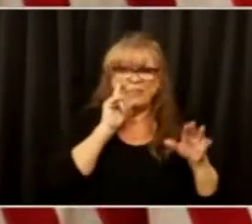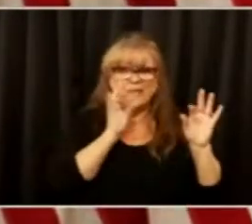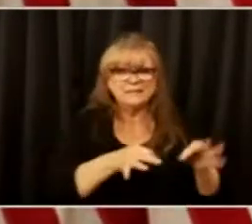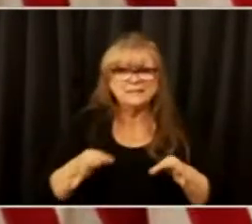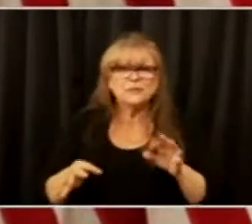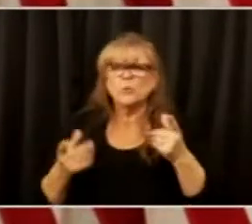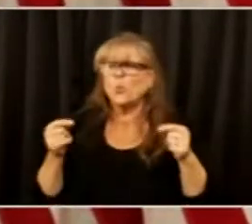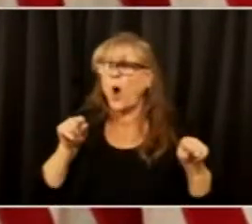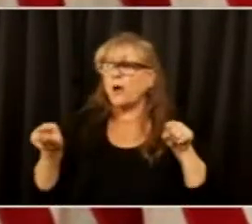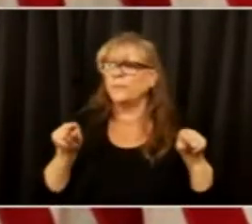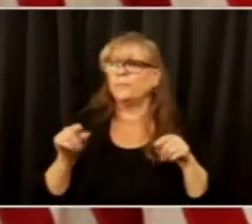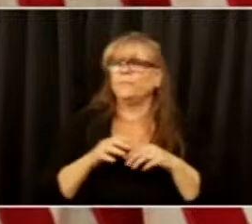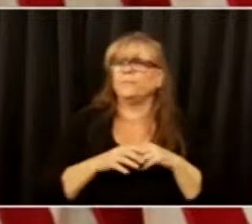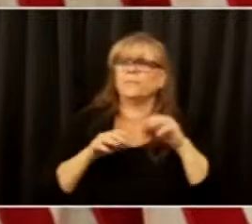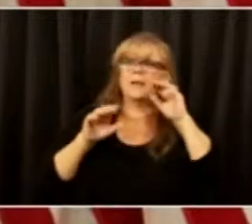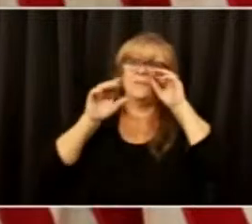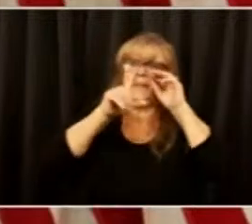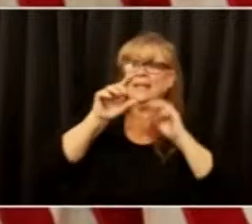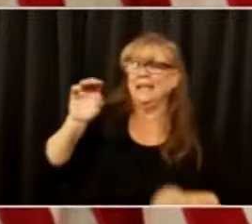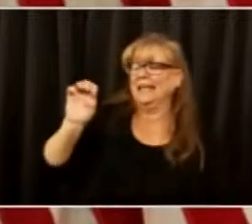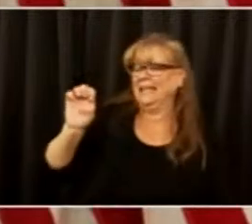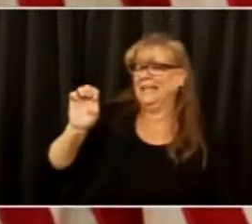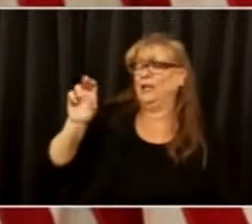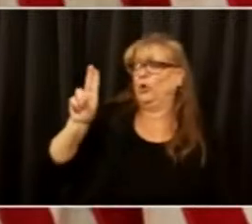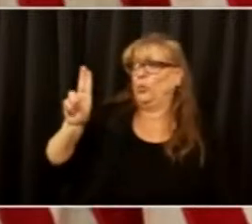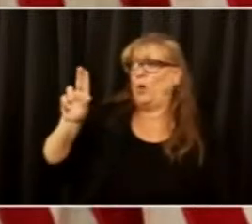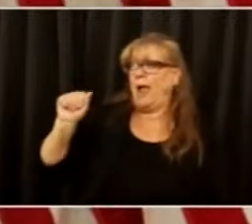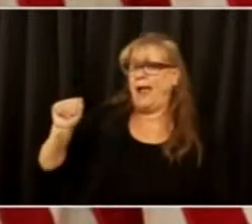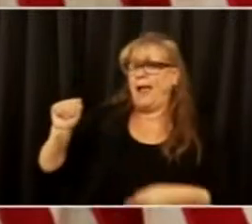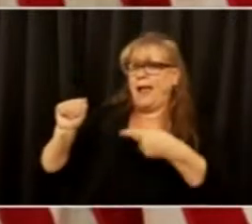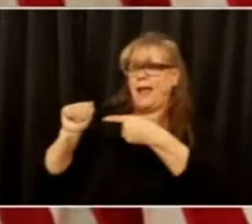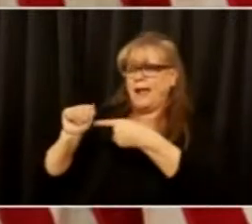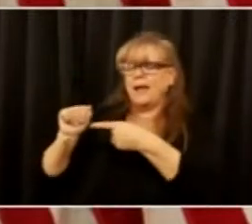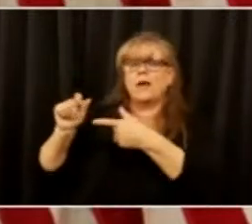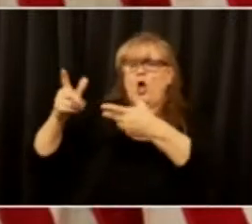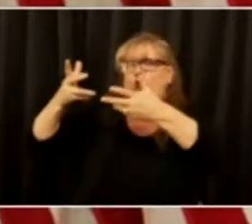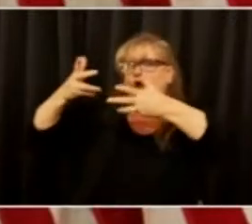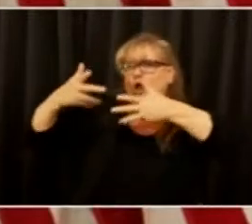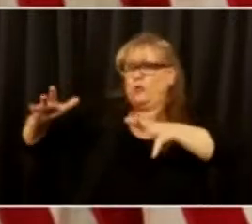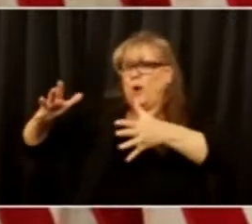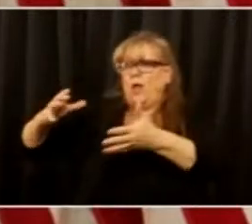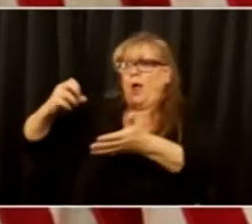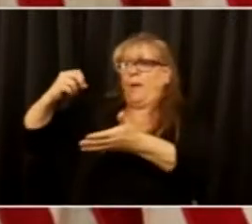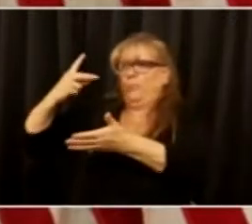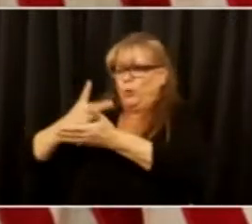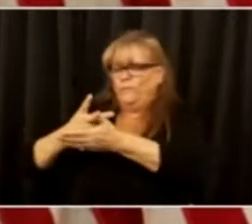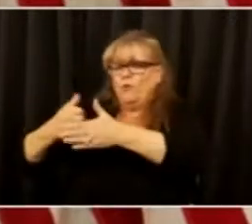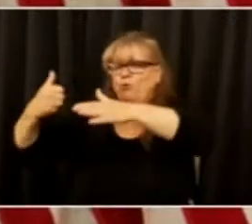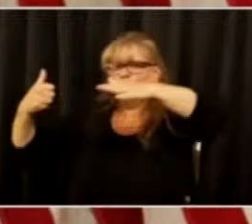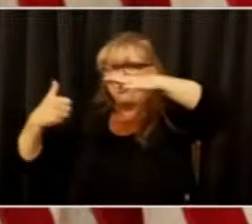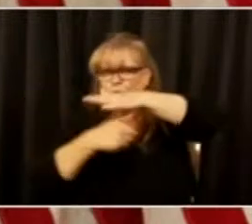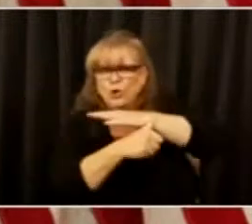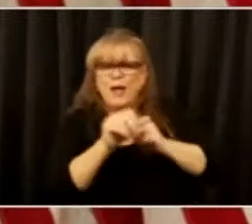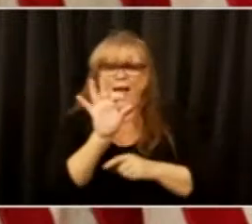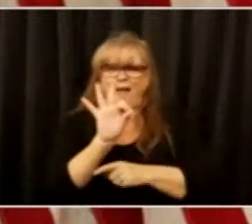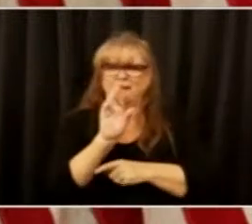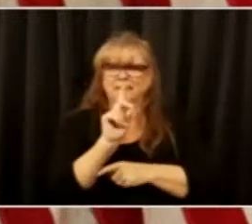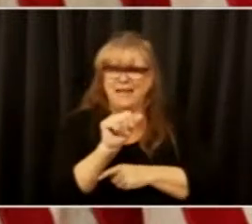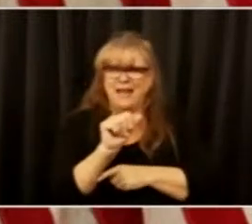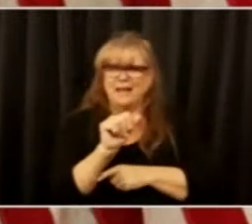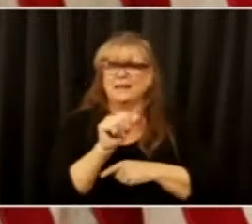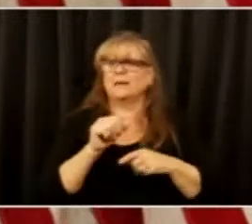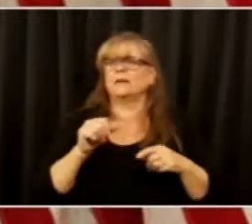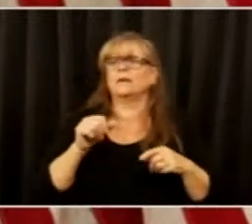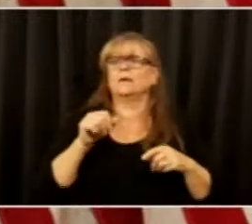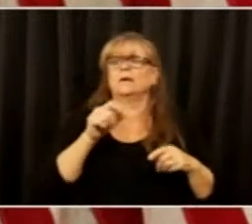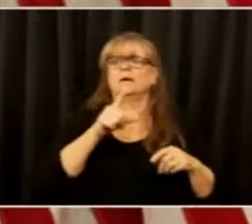EUA is actually a type of approval that goes through the FDA. So EUA stands for Emergency Use Authorization,